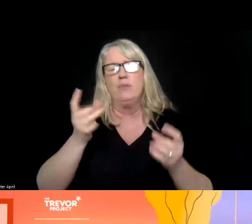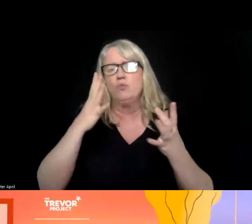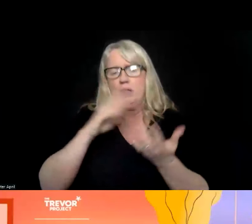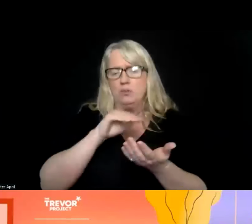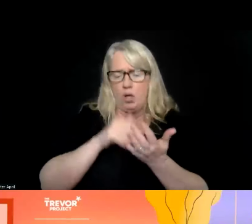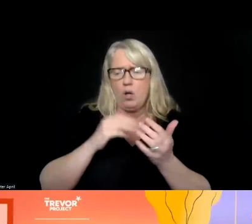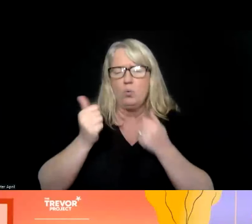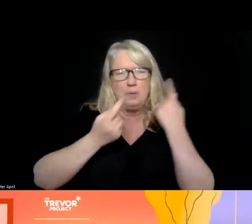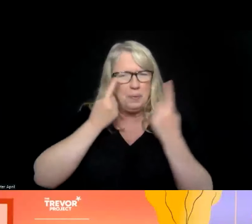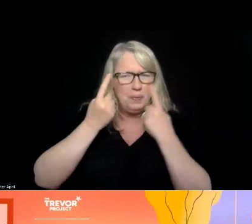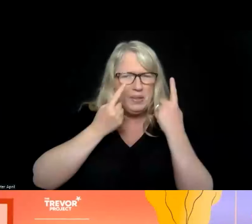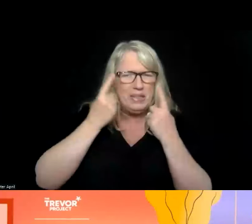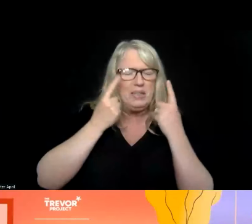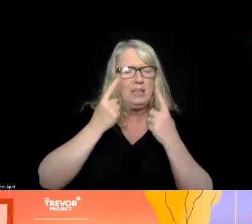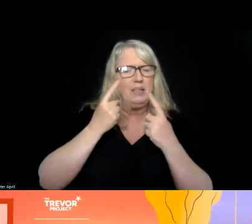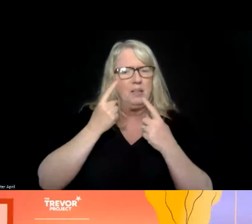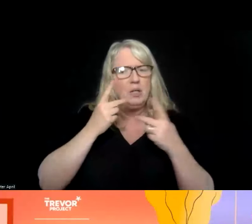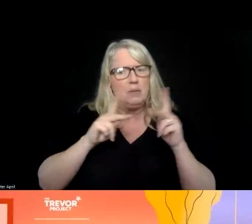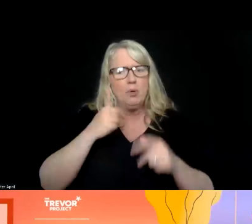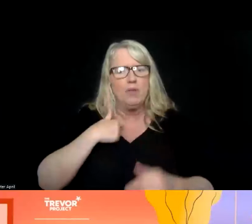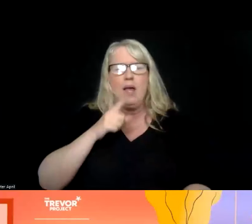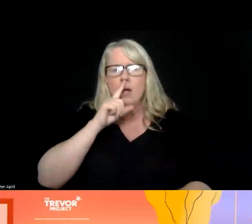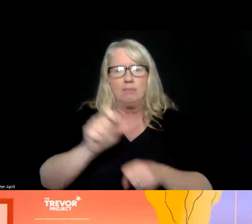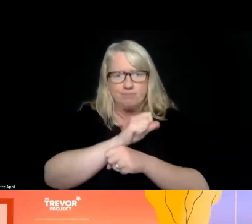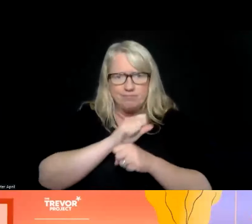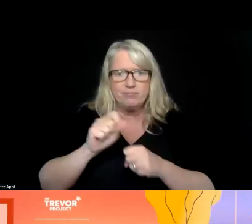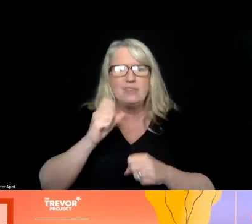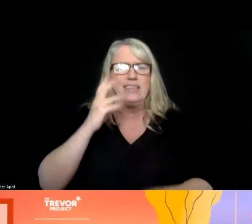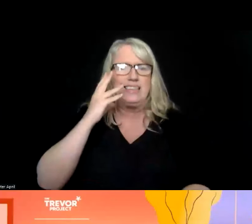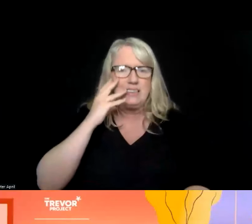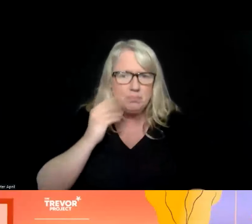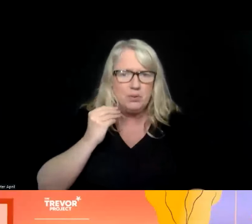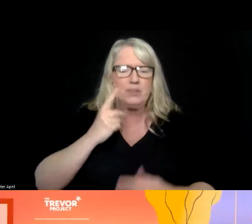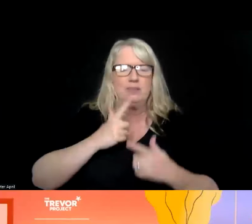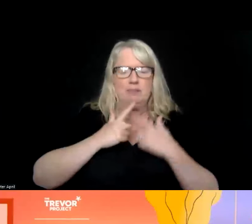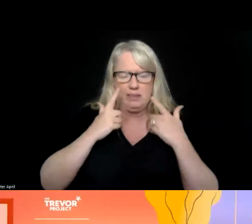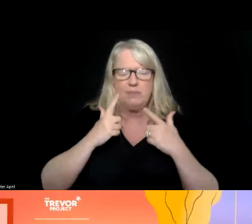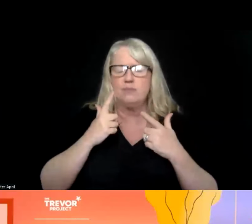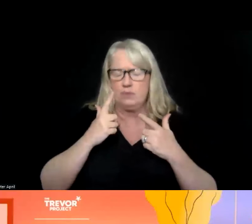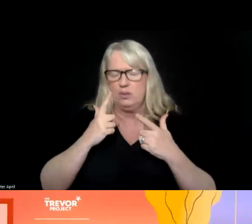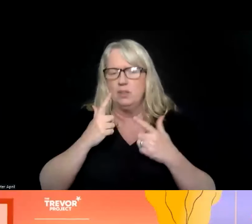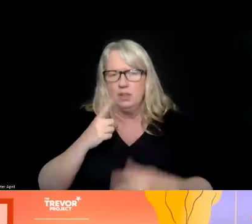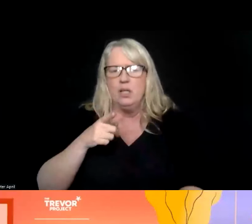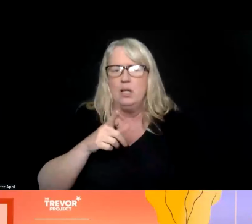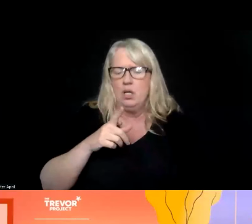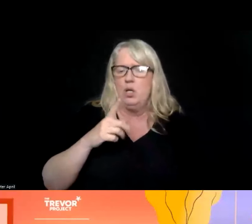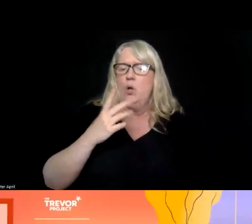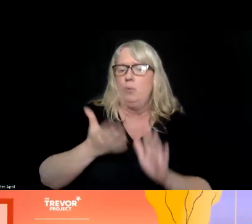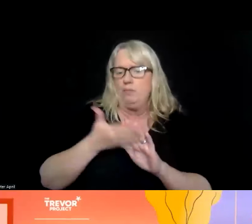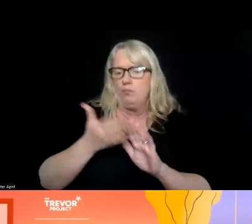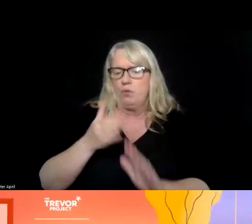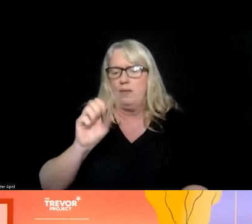also think about these lived experiences of our LGBTQ+ elders. We've ran the SAGE